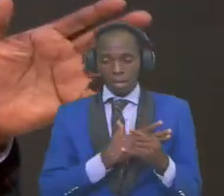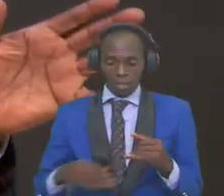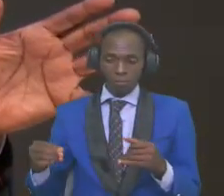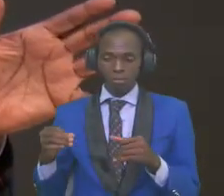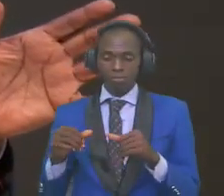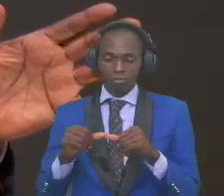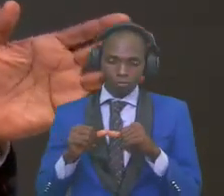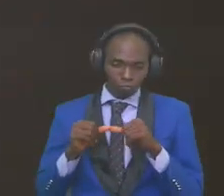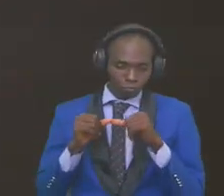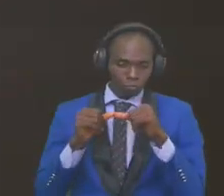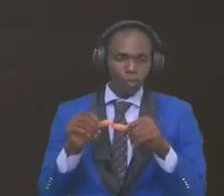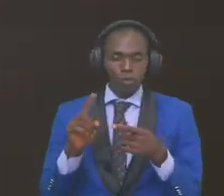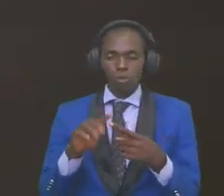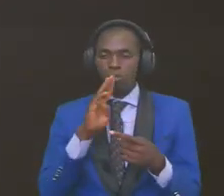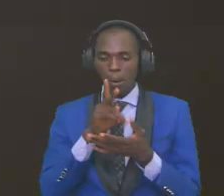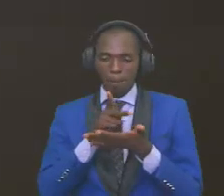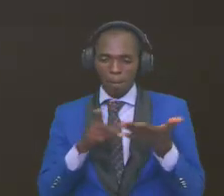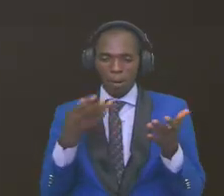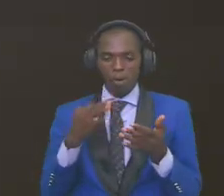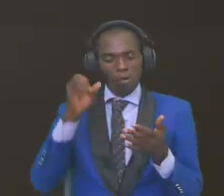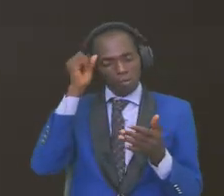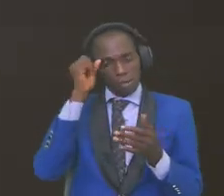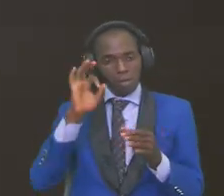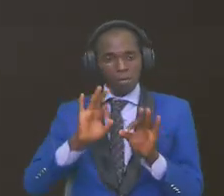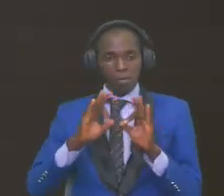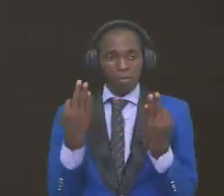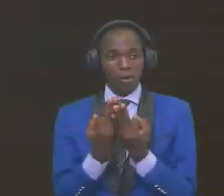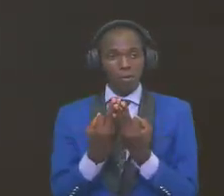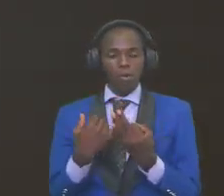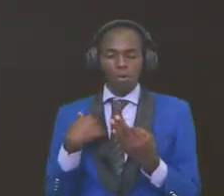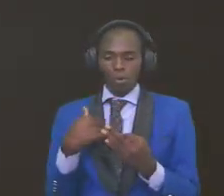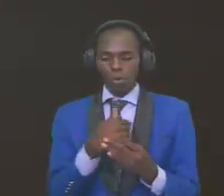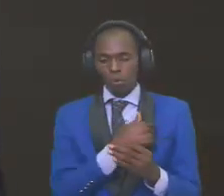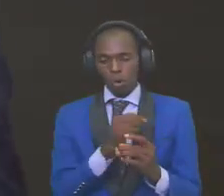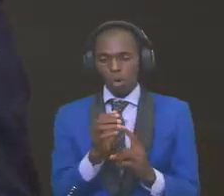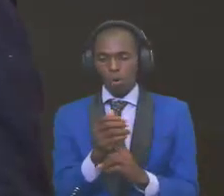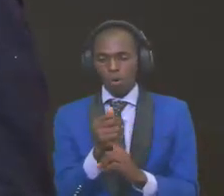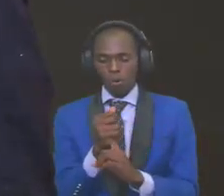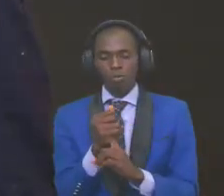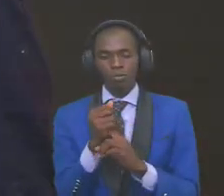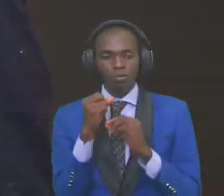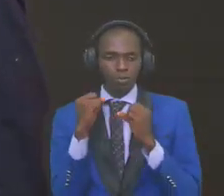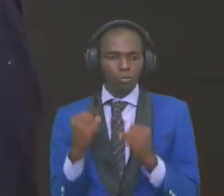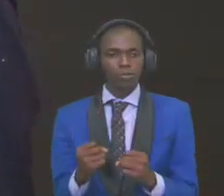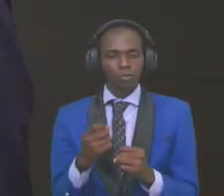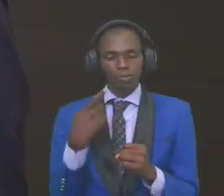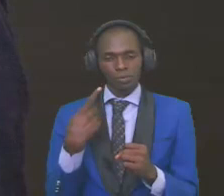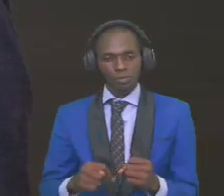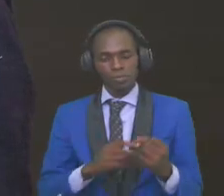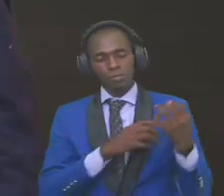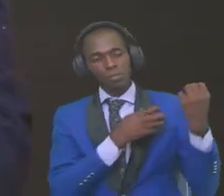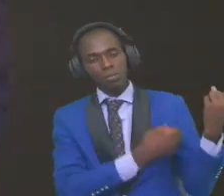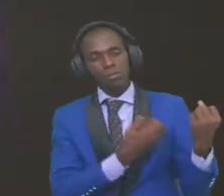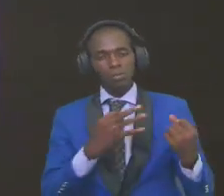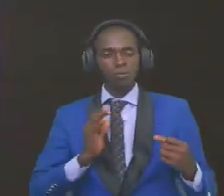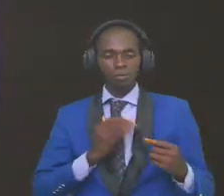his household, part of his family, we hold fast the confidence of our